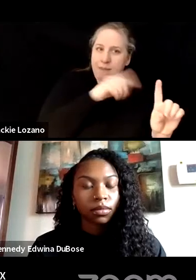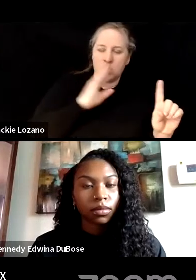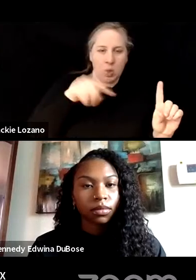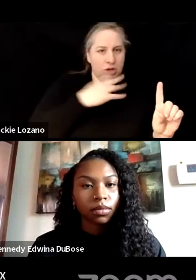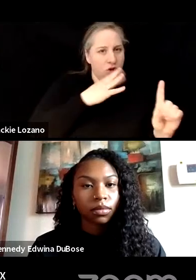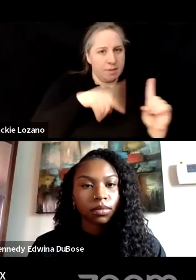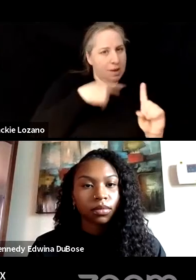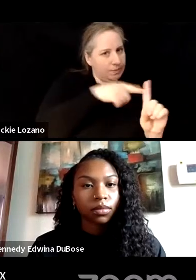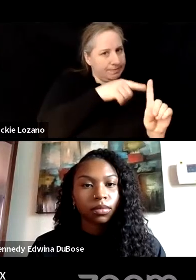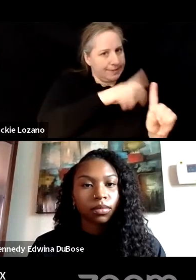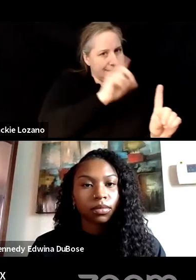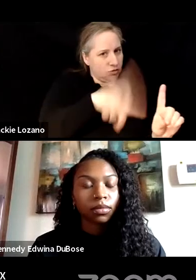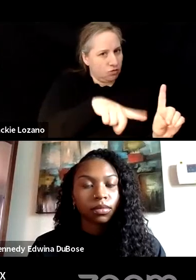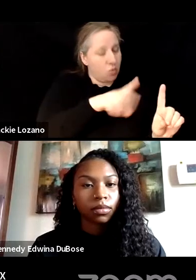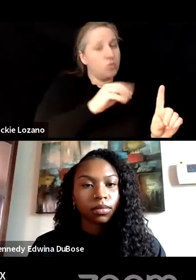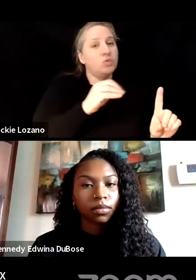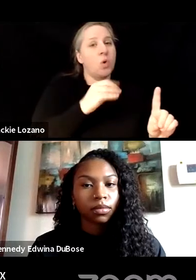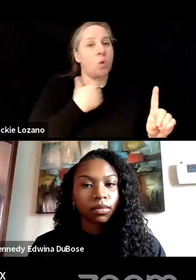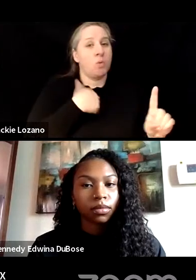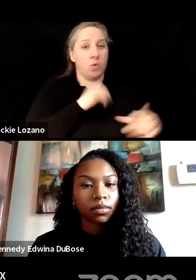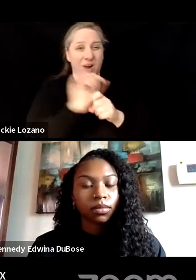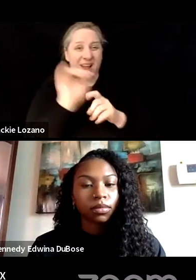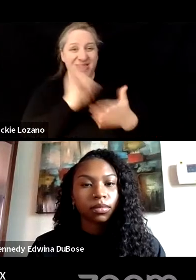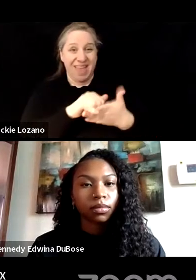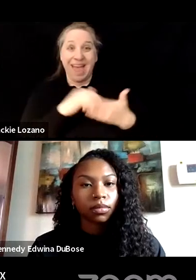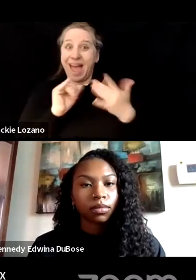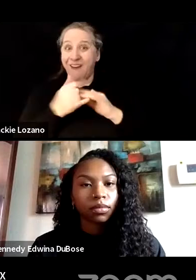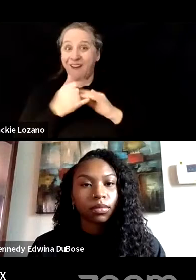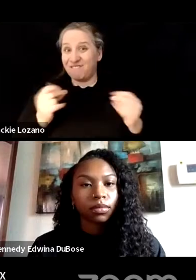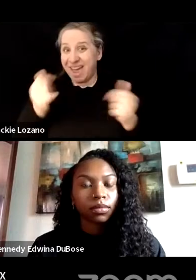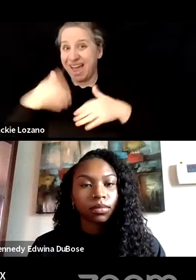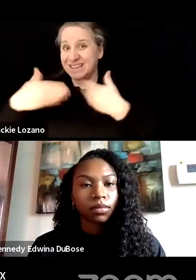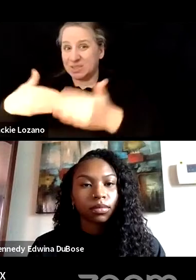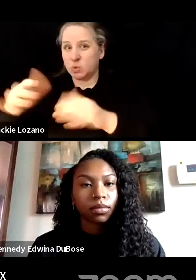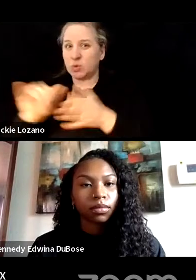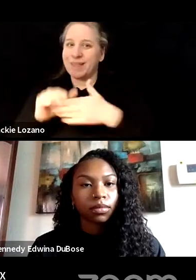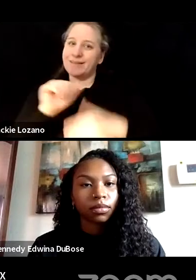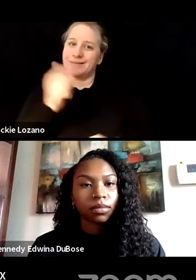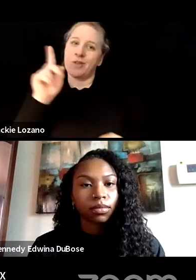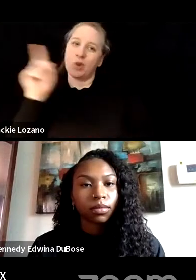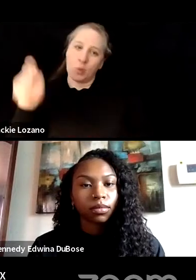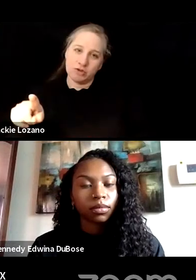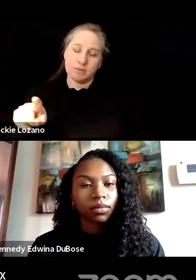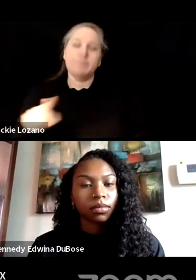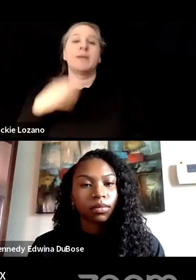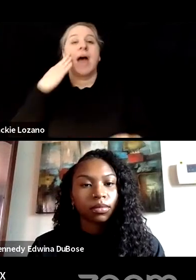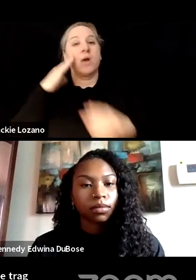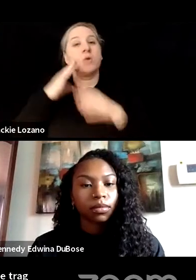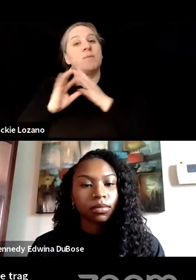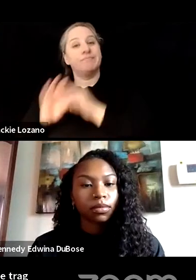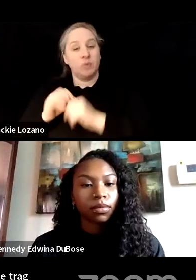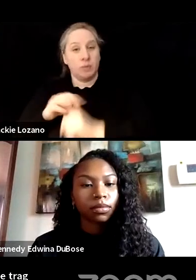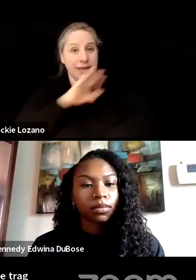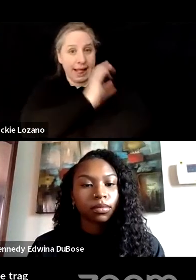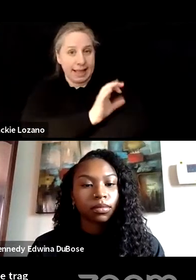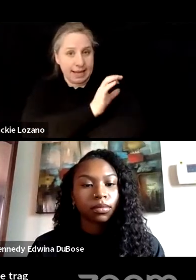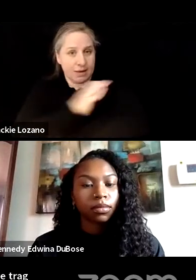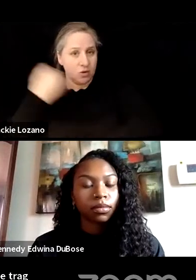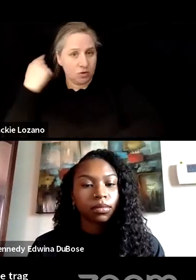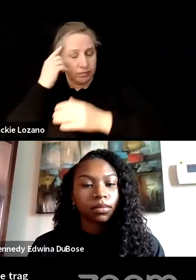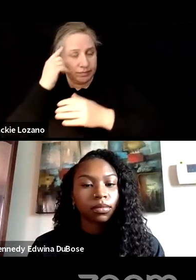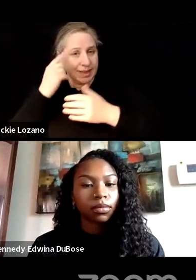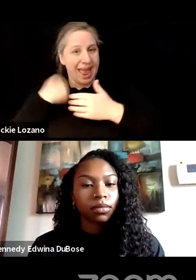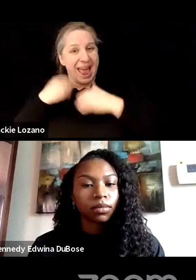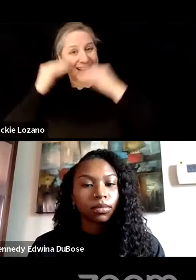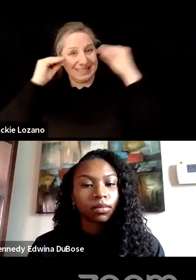Detroit. And so we're working on it. Now, how fast we're doing it, that's another question. And I know clinically, you know, I teach a